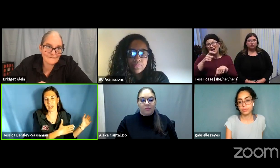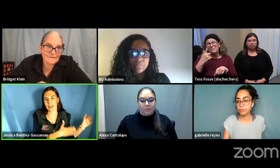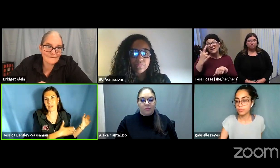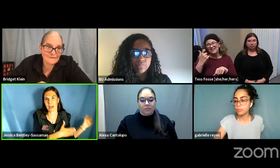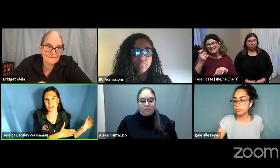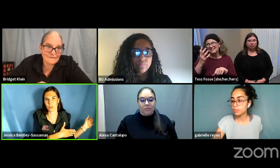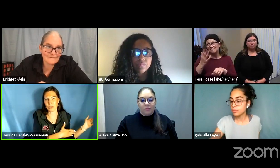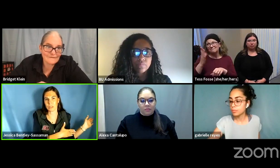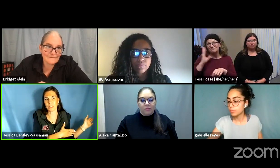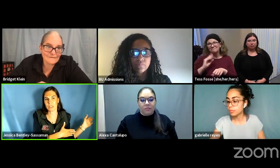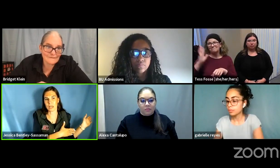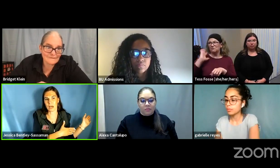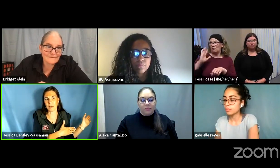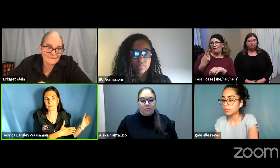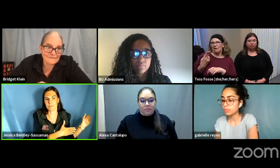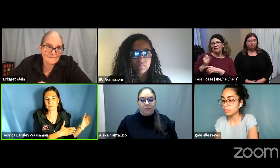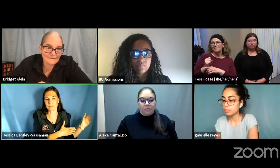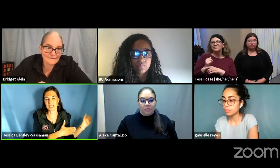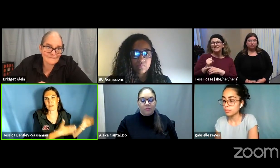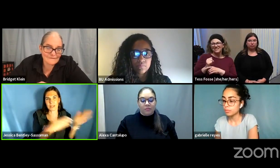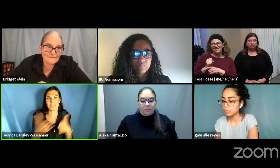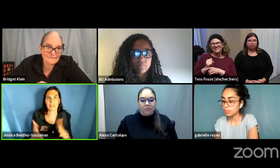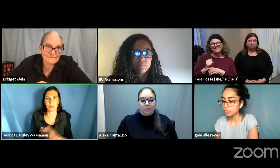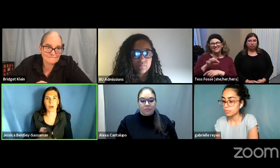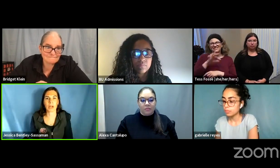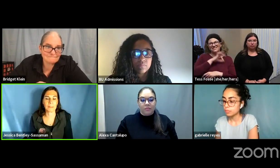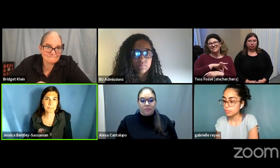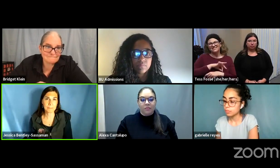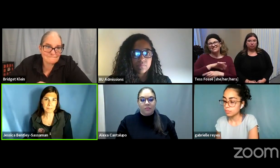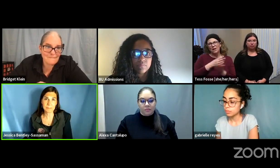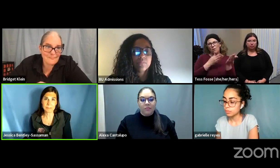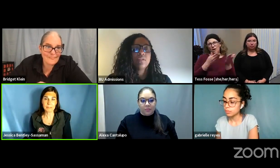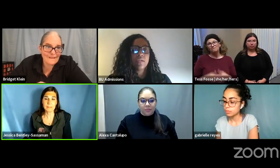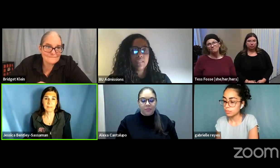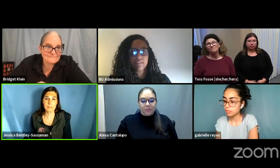they already had the high school experience that they brought in.